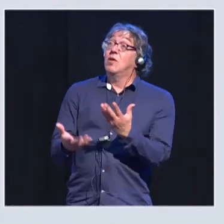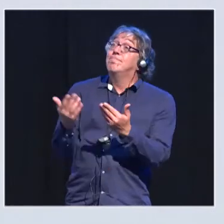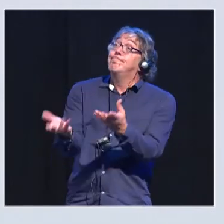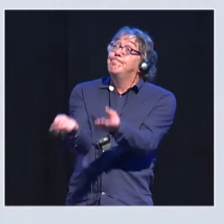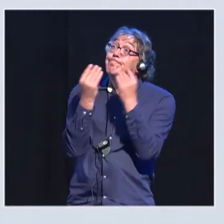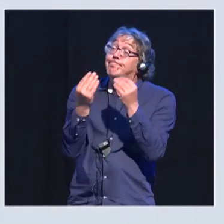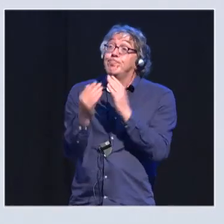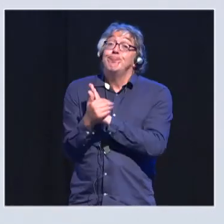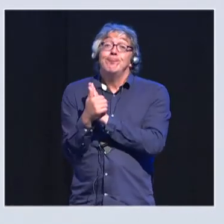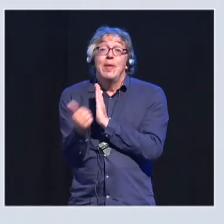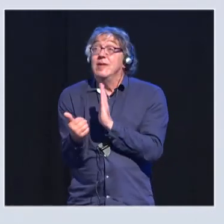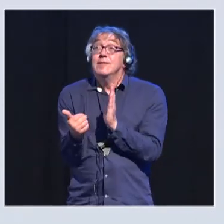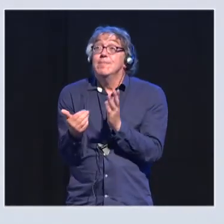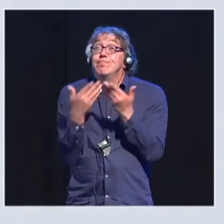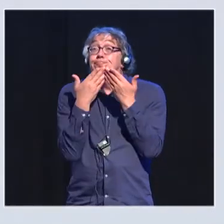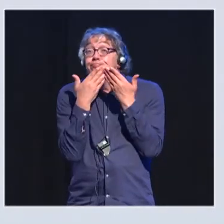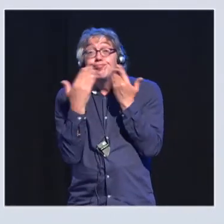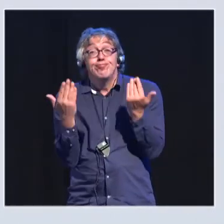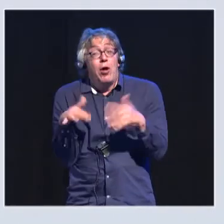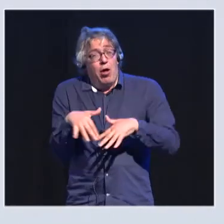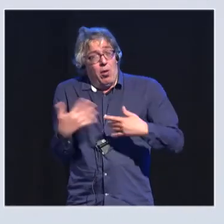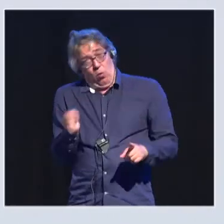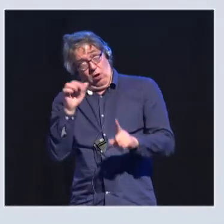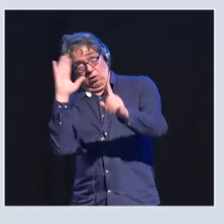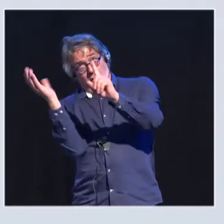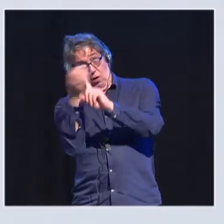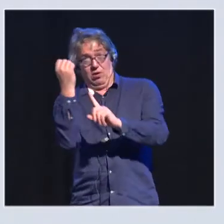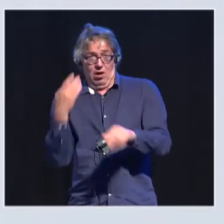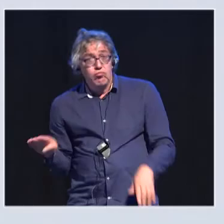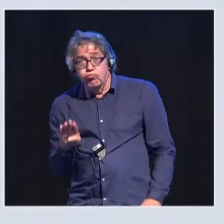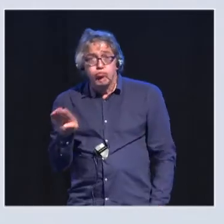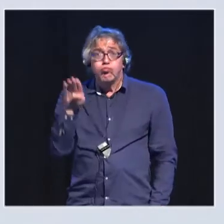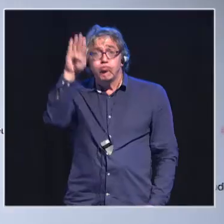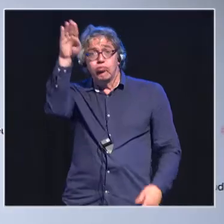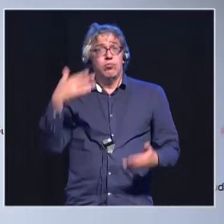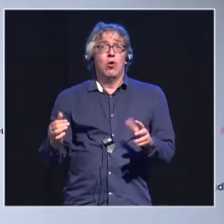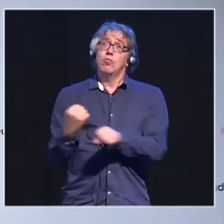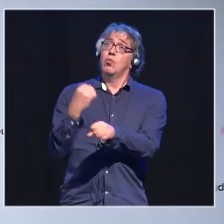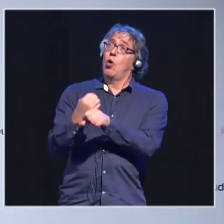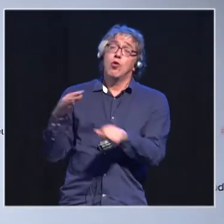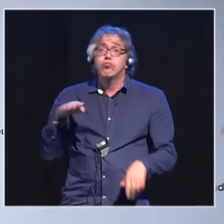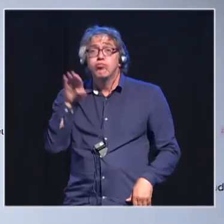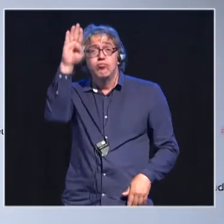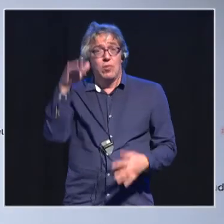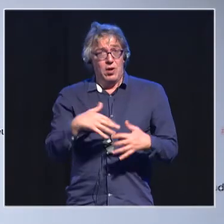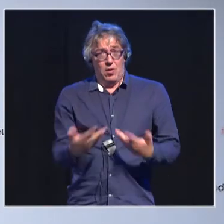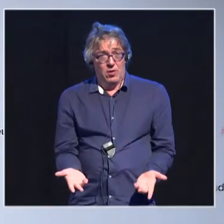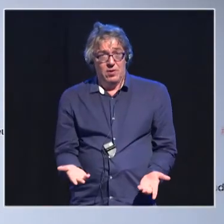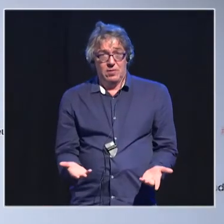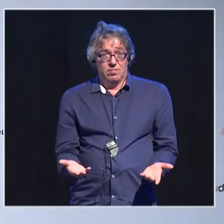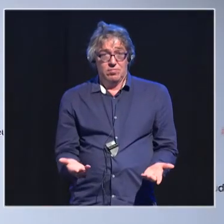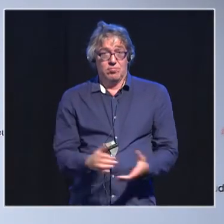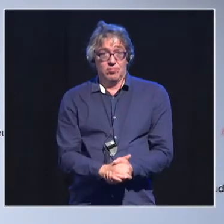have the right knowledge, how they achieve how they get the knowledge to be able to implement these features